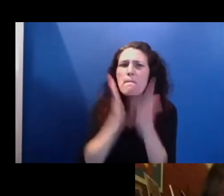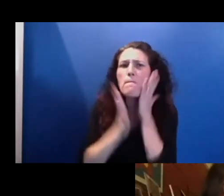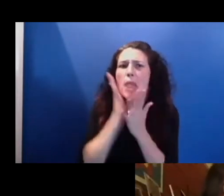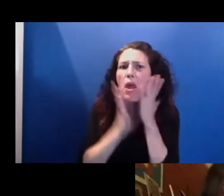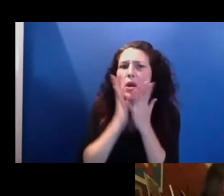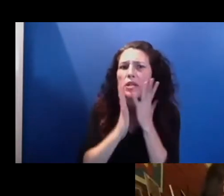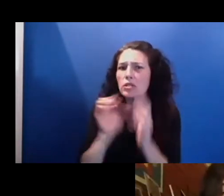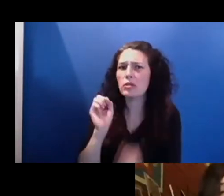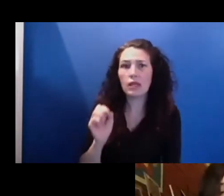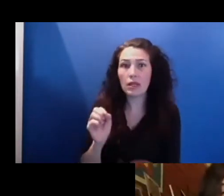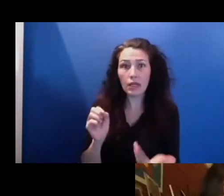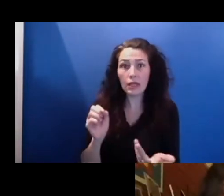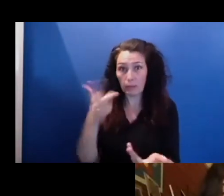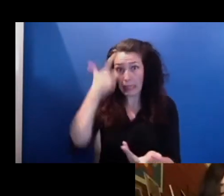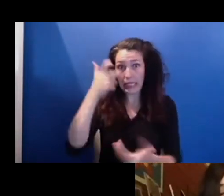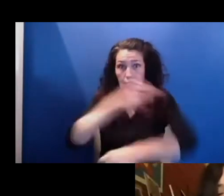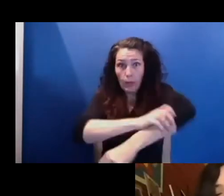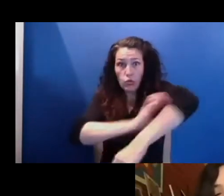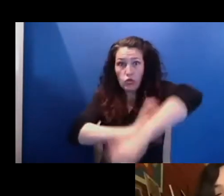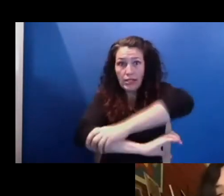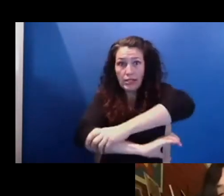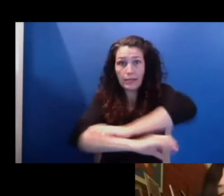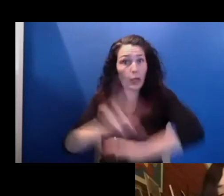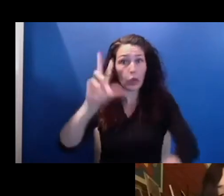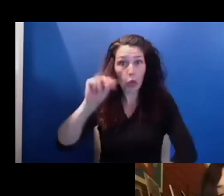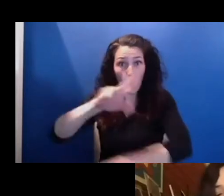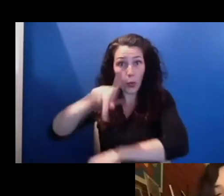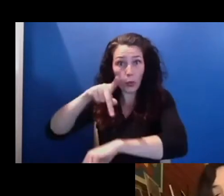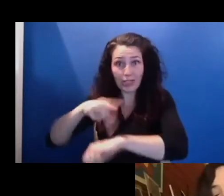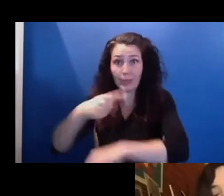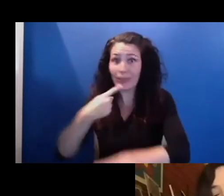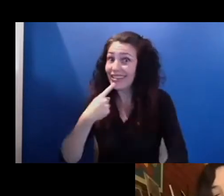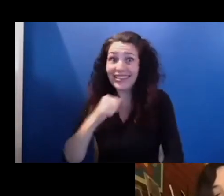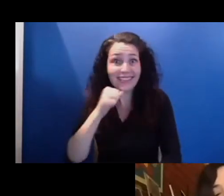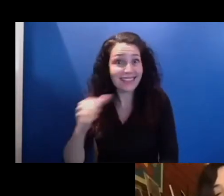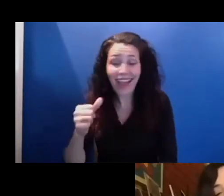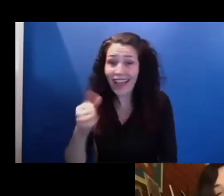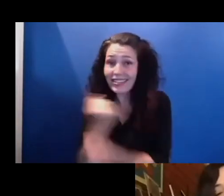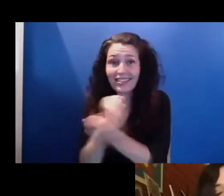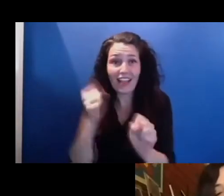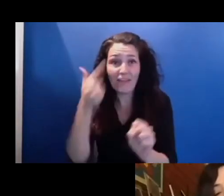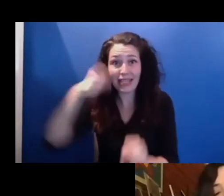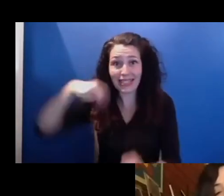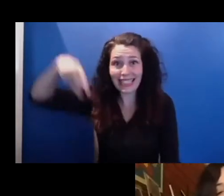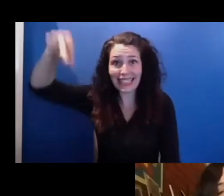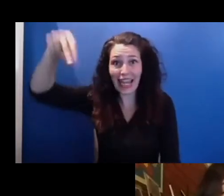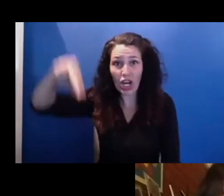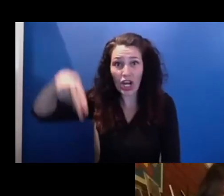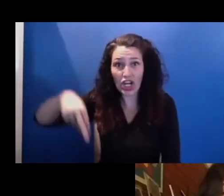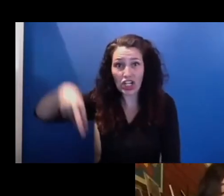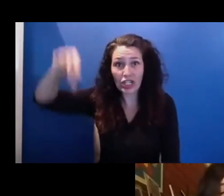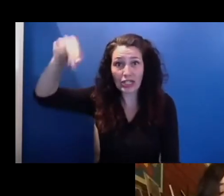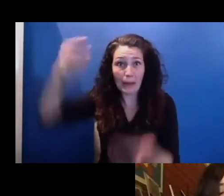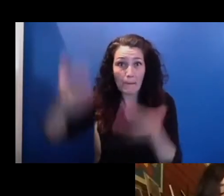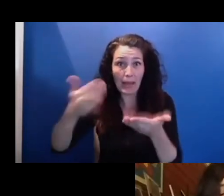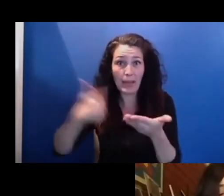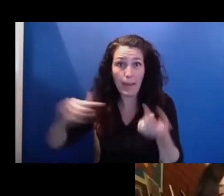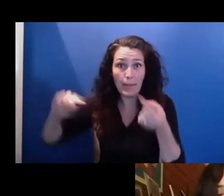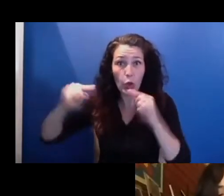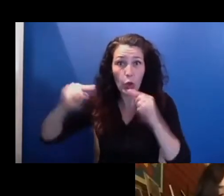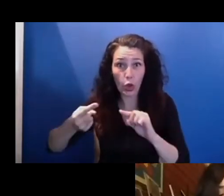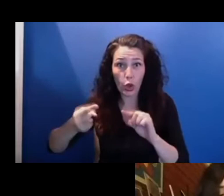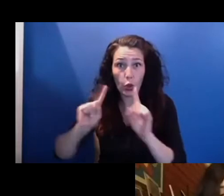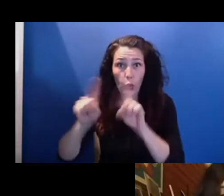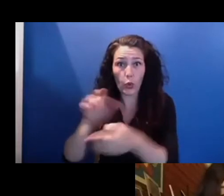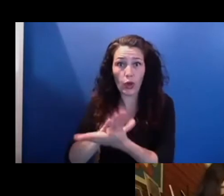wasn't safe for me to be there, that there were stairs, that I could get hurt being on campus. My father looked surprised because we lived in the second story